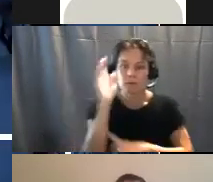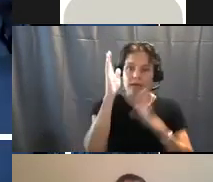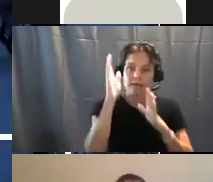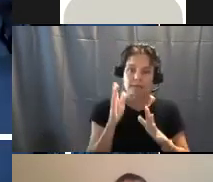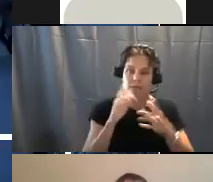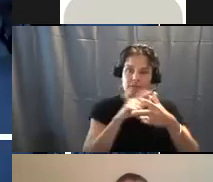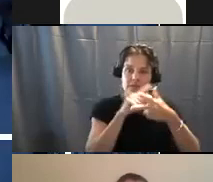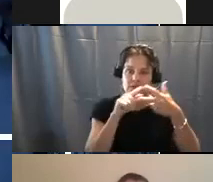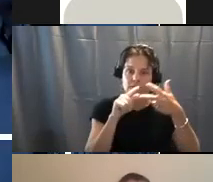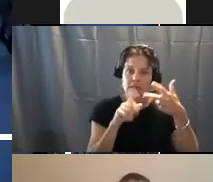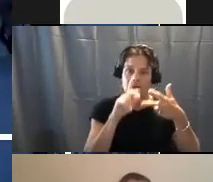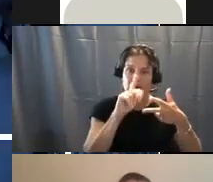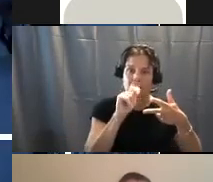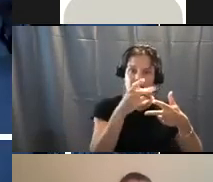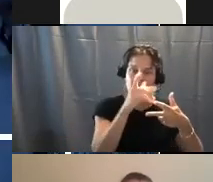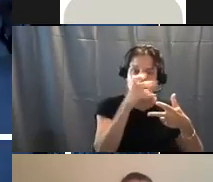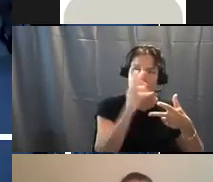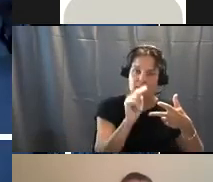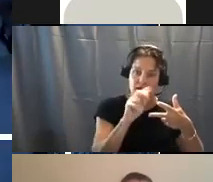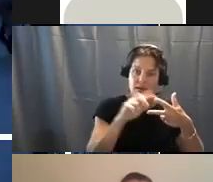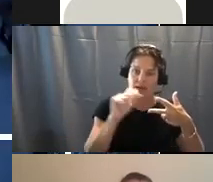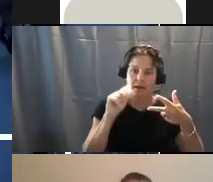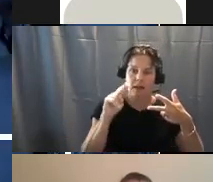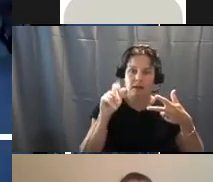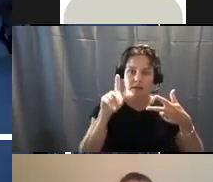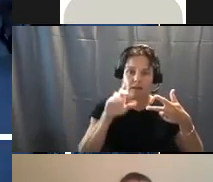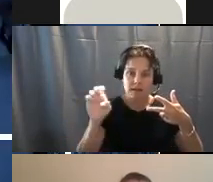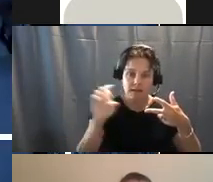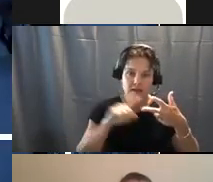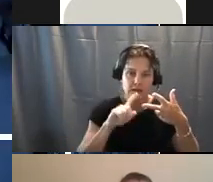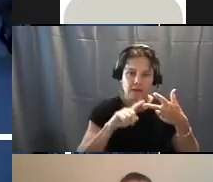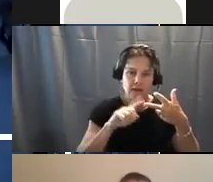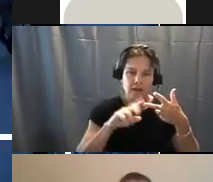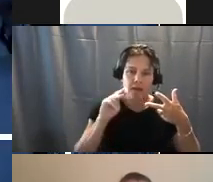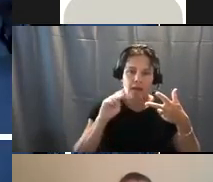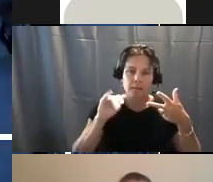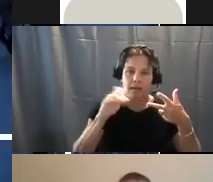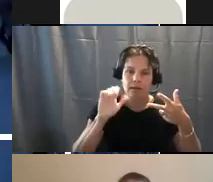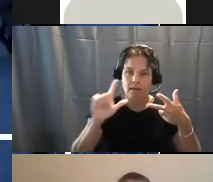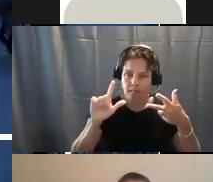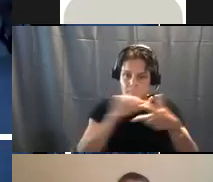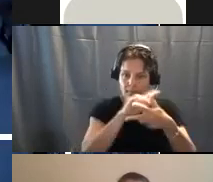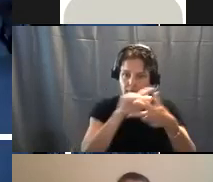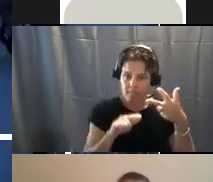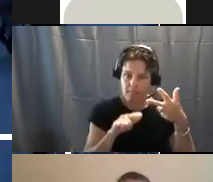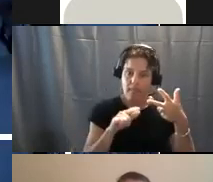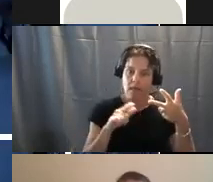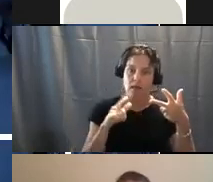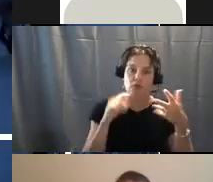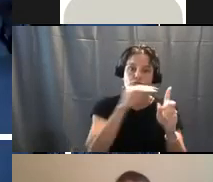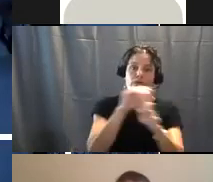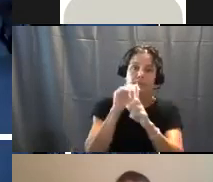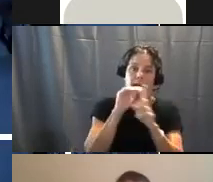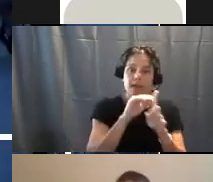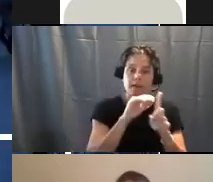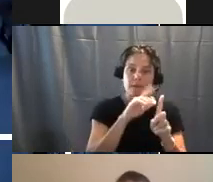who will be discussing social media engagement, Instagram, and Facebook Live. As a reminder, we do not offer CEUs, but will